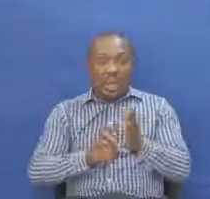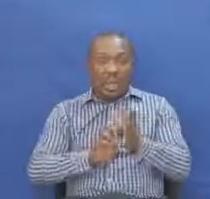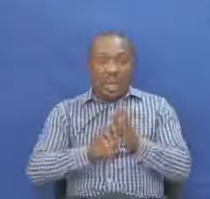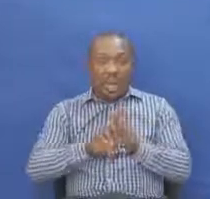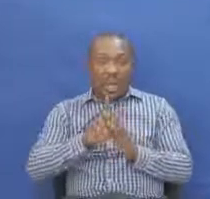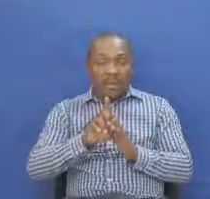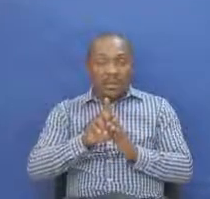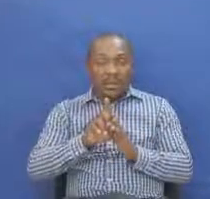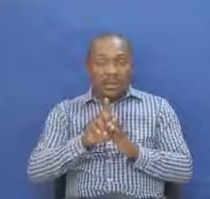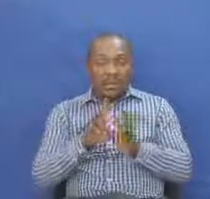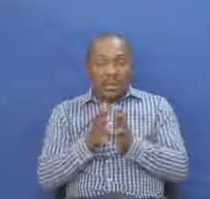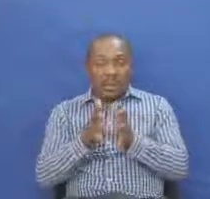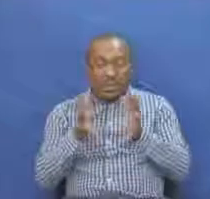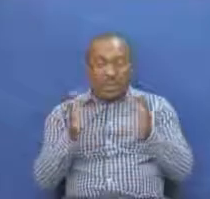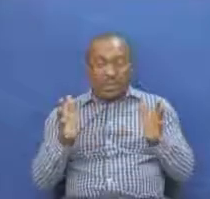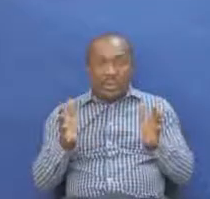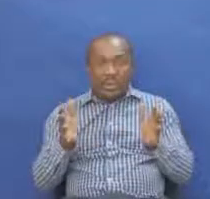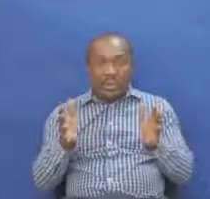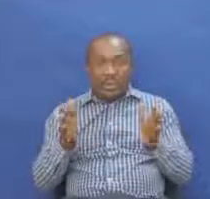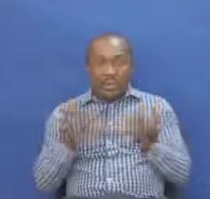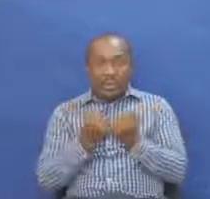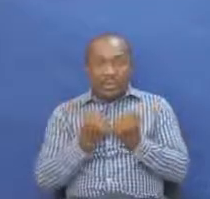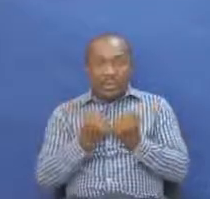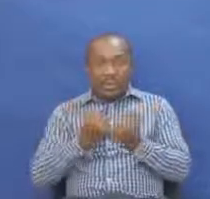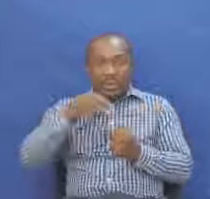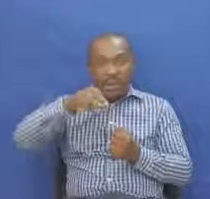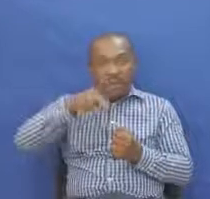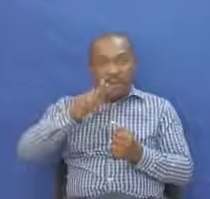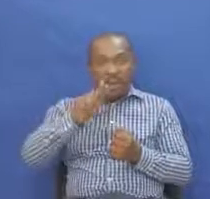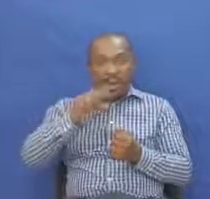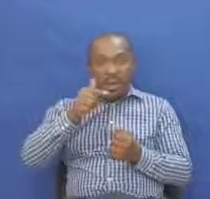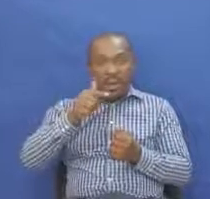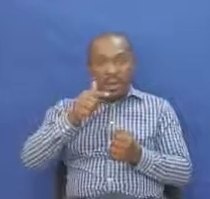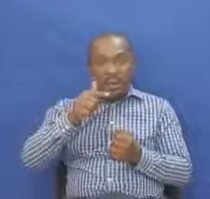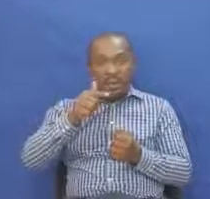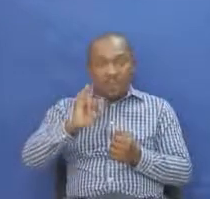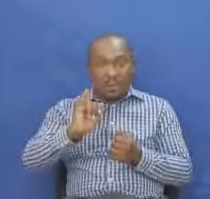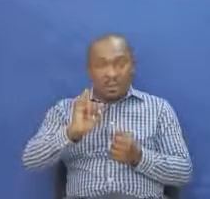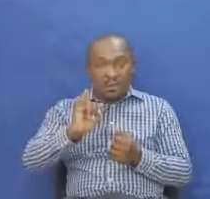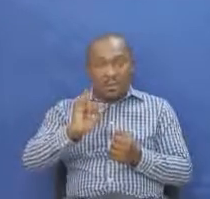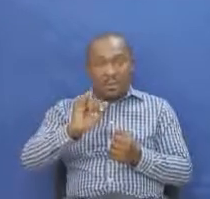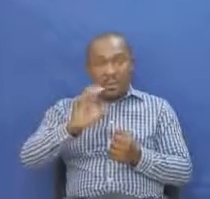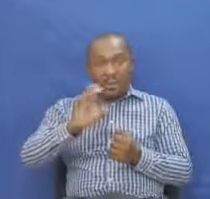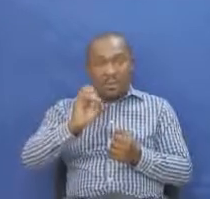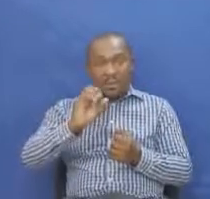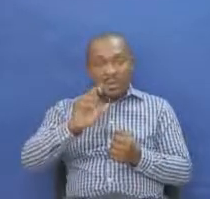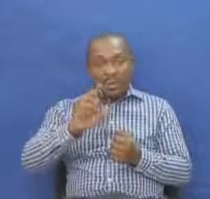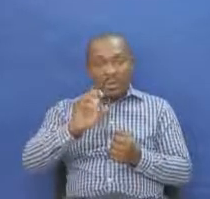and very elaborate multicellular organisms. So another importance of growth, we say,